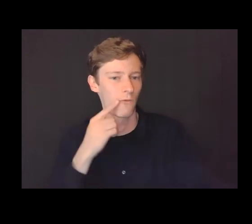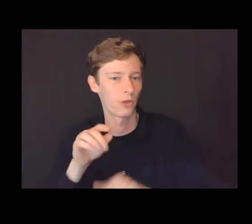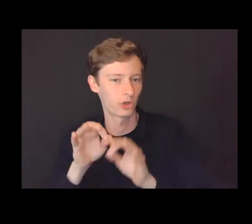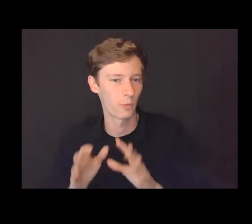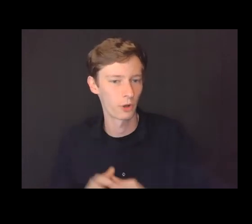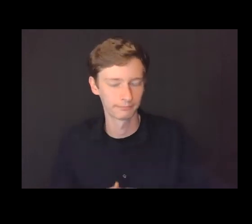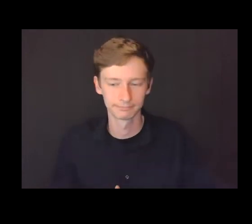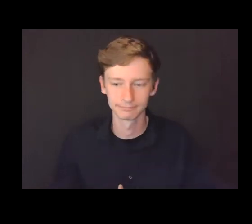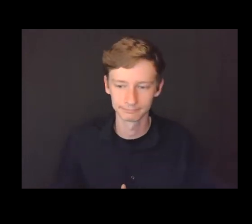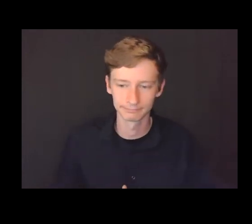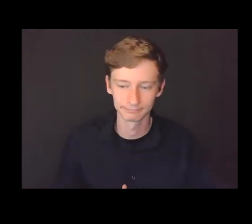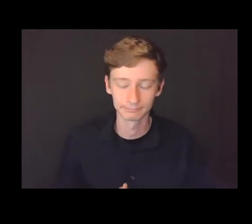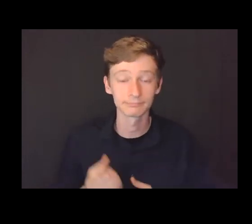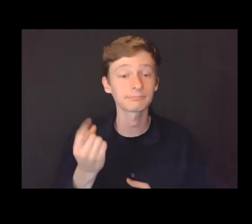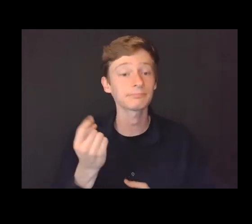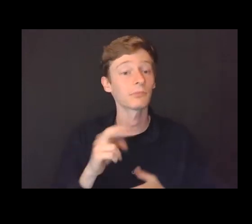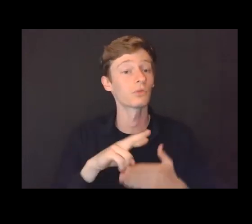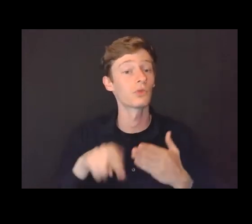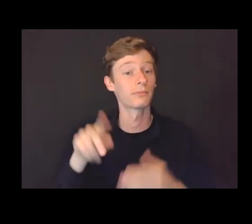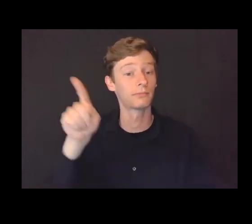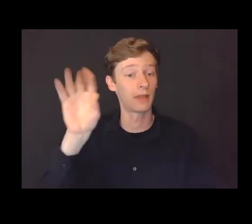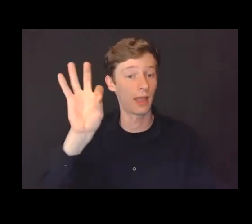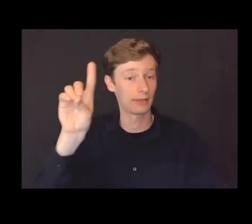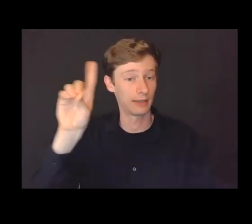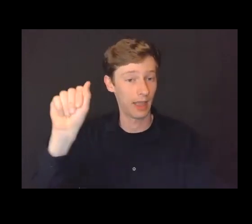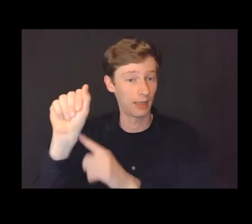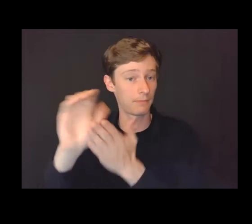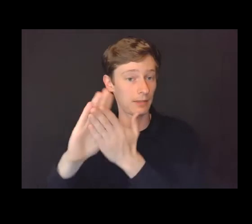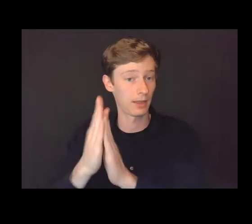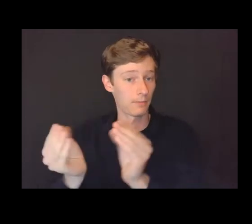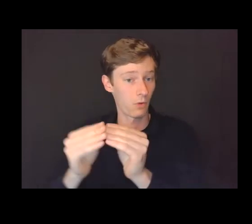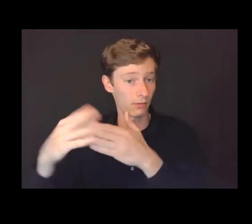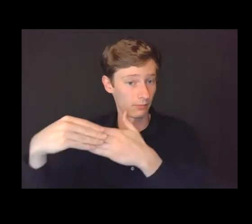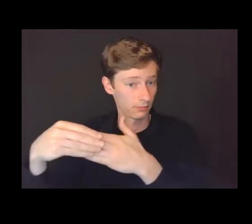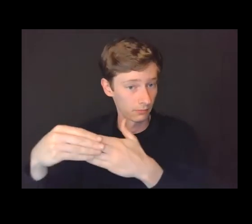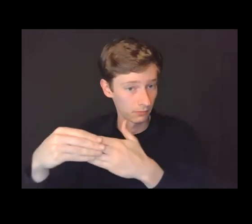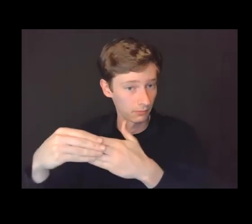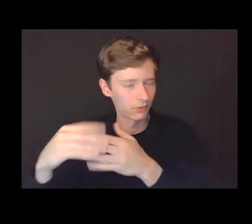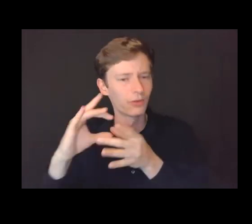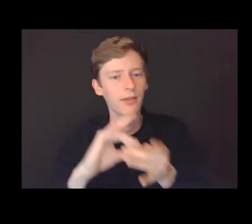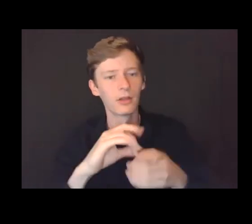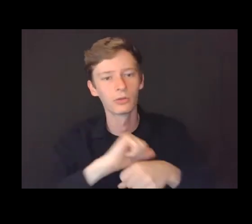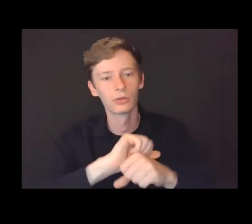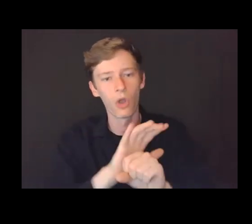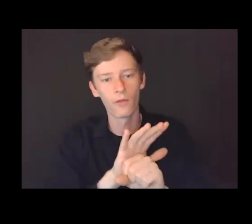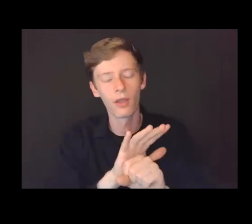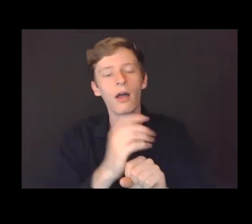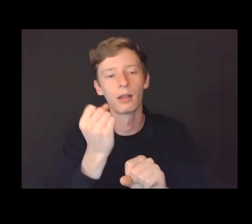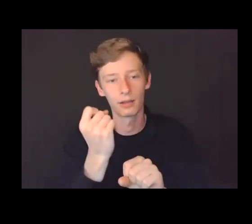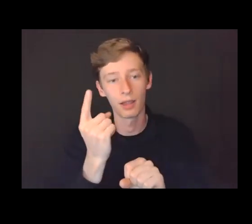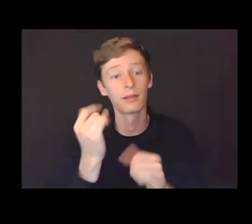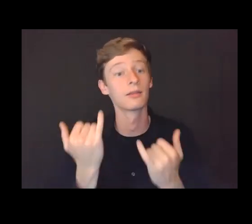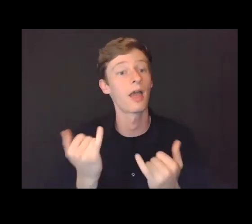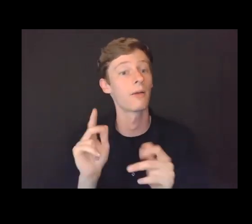So as a result of the FDA lifting some restrictions due to COVID-19, people can